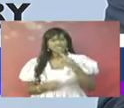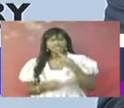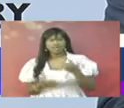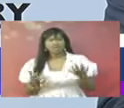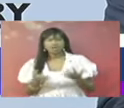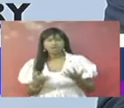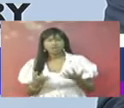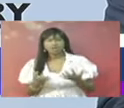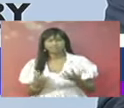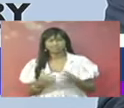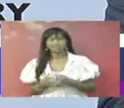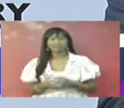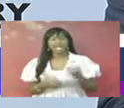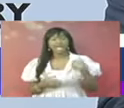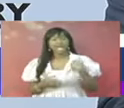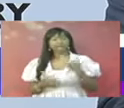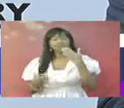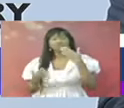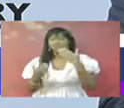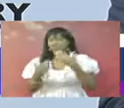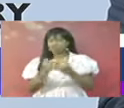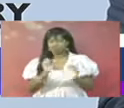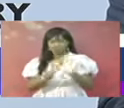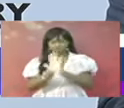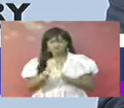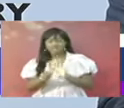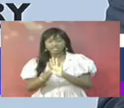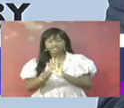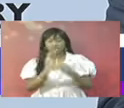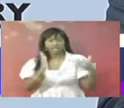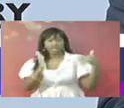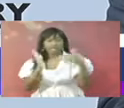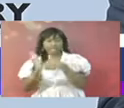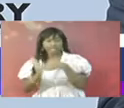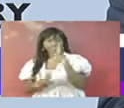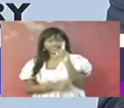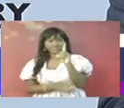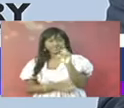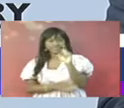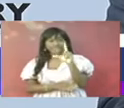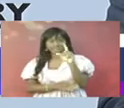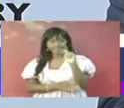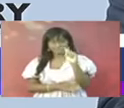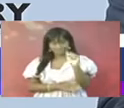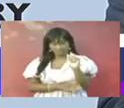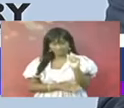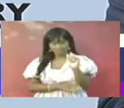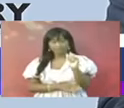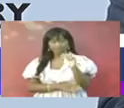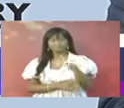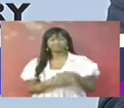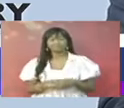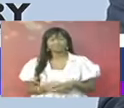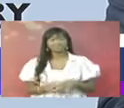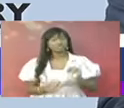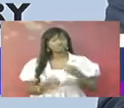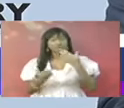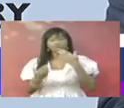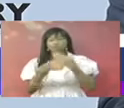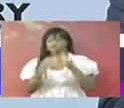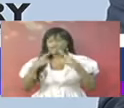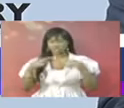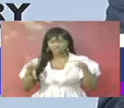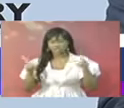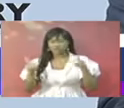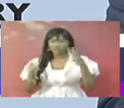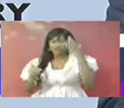it suggests that it gives very good protection against the Delta variant, a study coming out of Sri Lanka. And it's again very good news for the country because